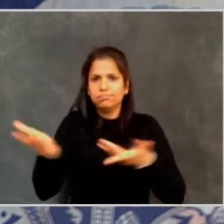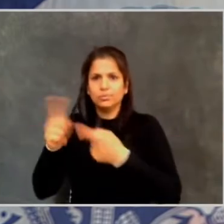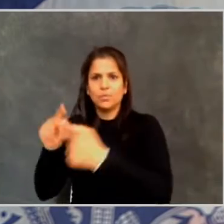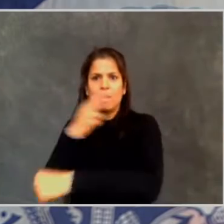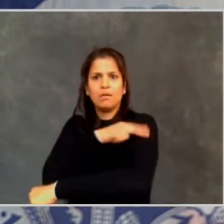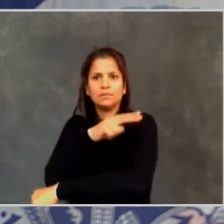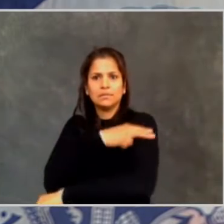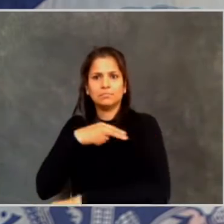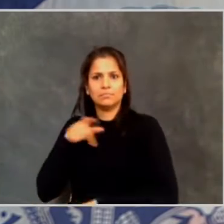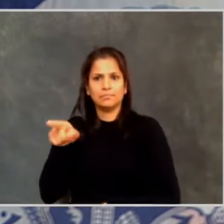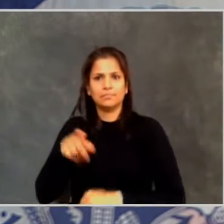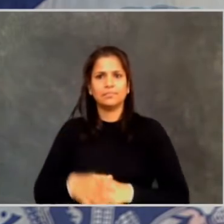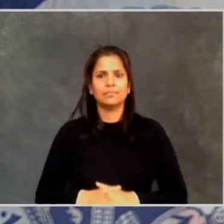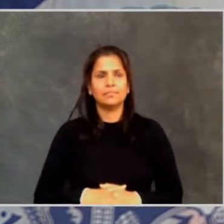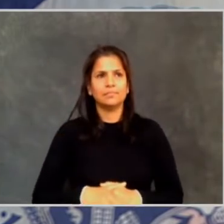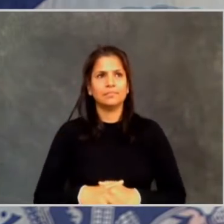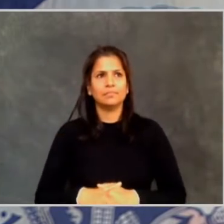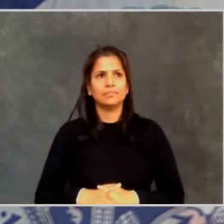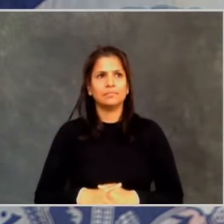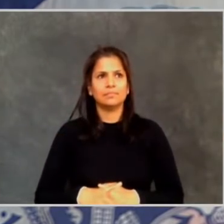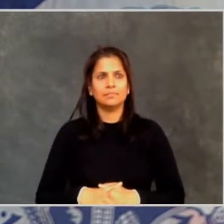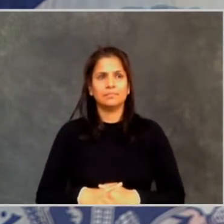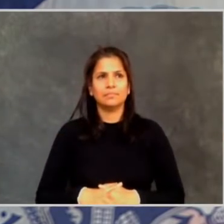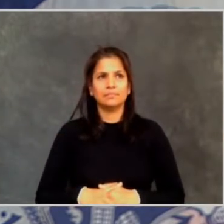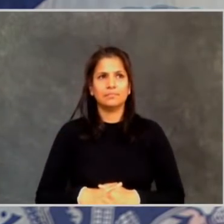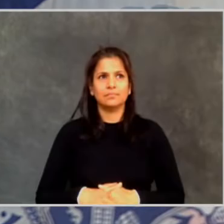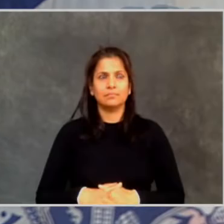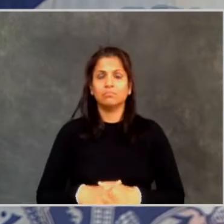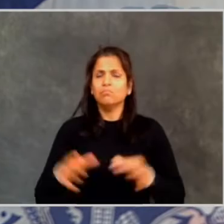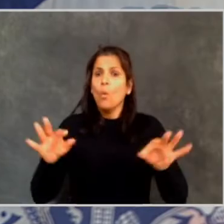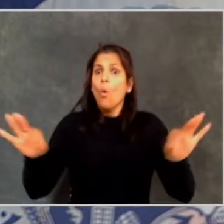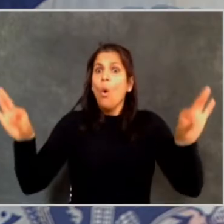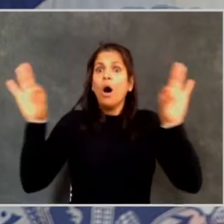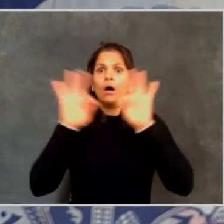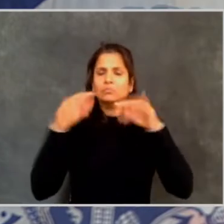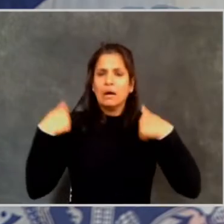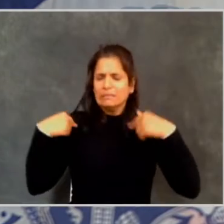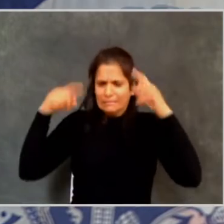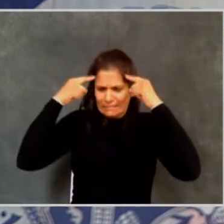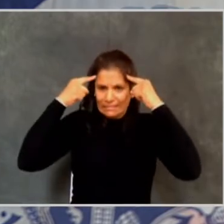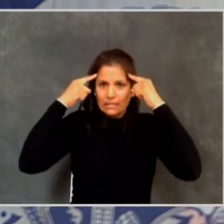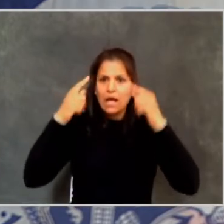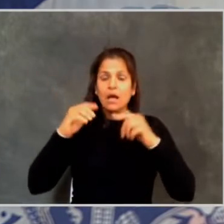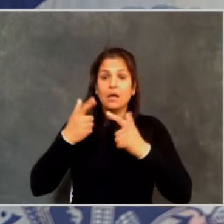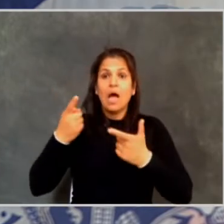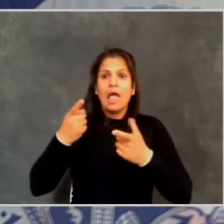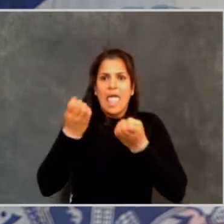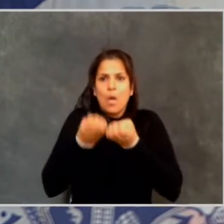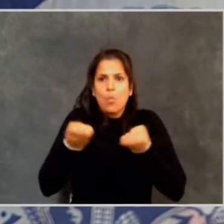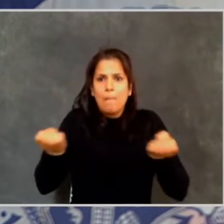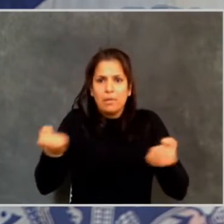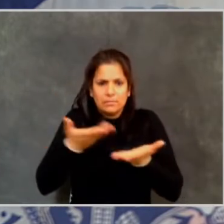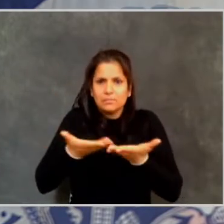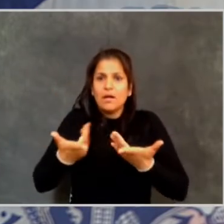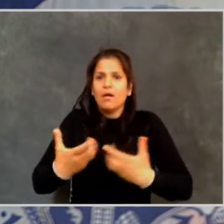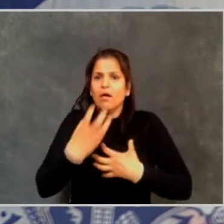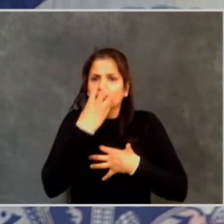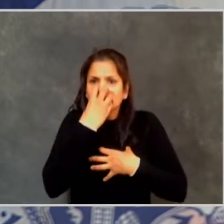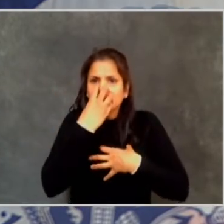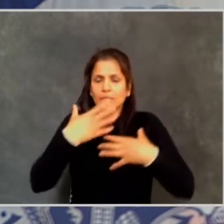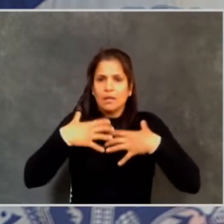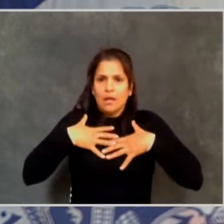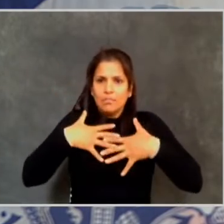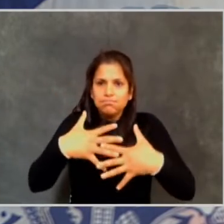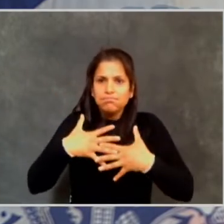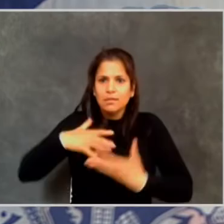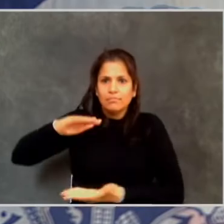strategies it was going to take, we didn't have I don't think anyone had a perfect plan of when you were going to go to each piece